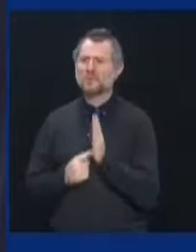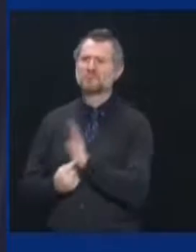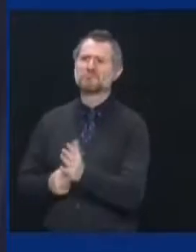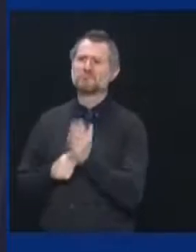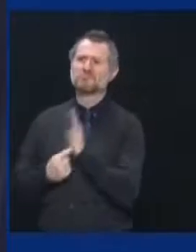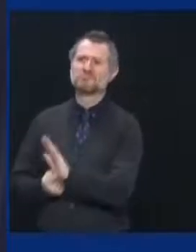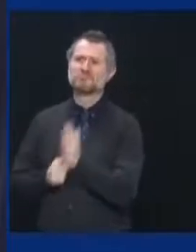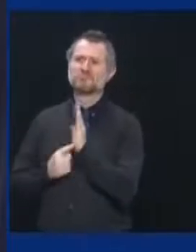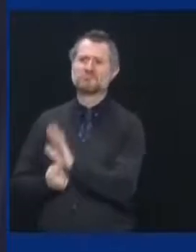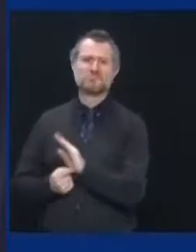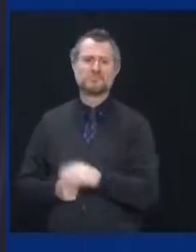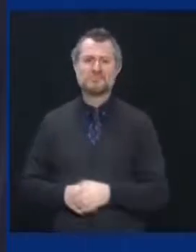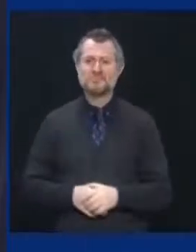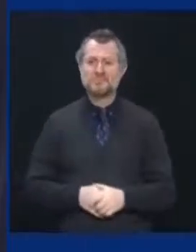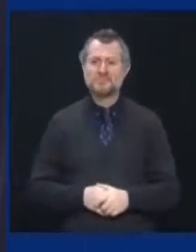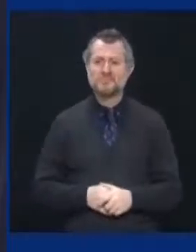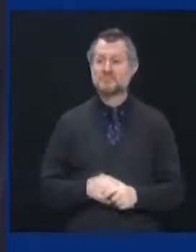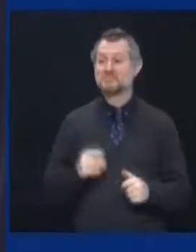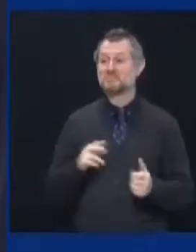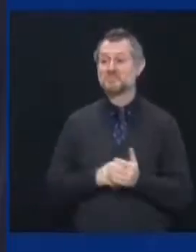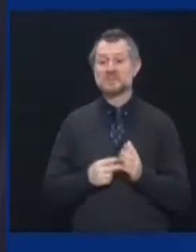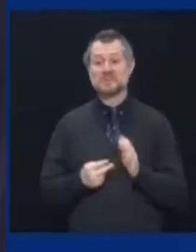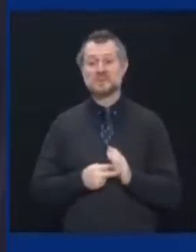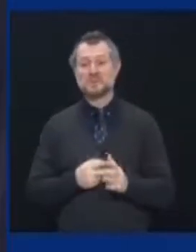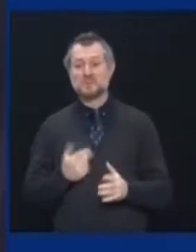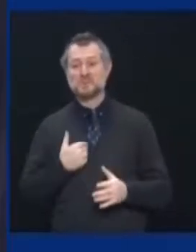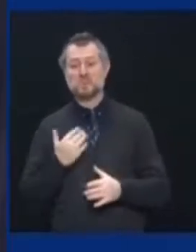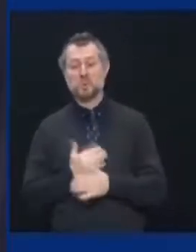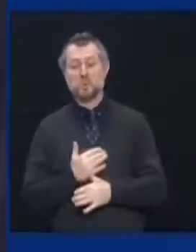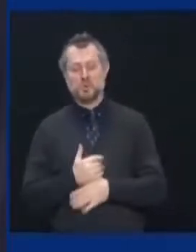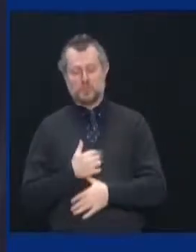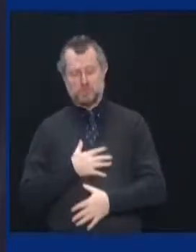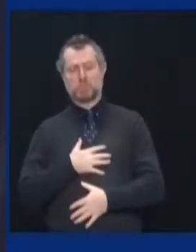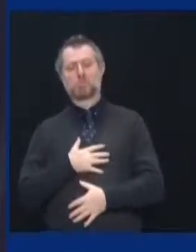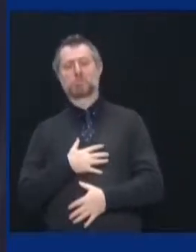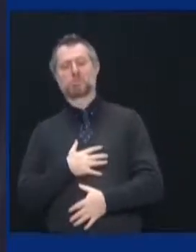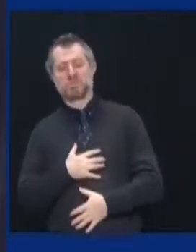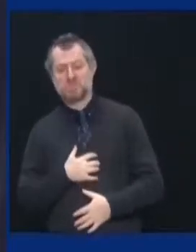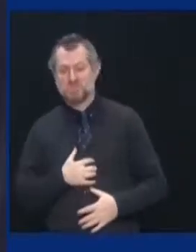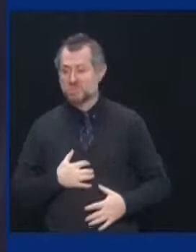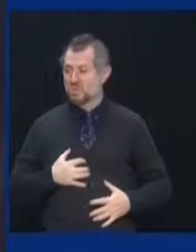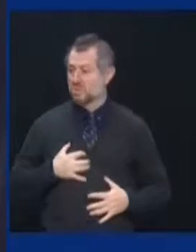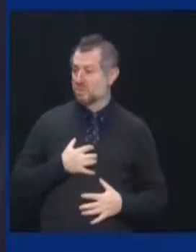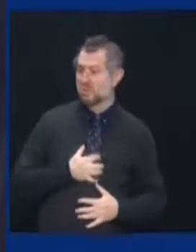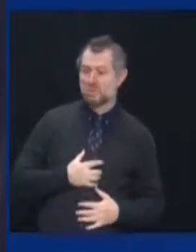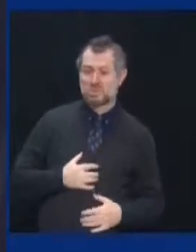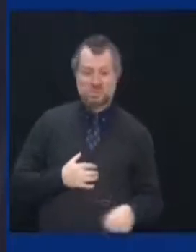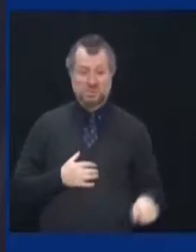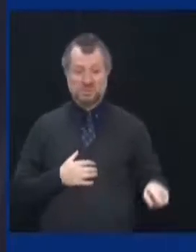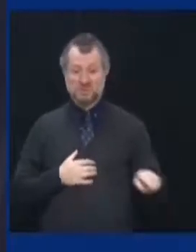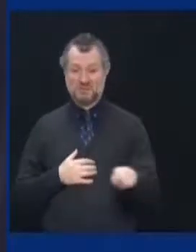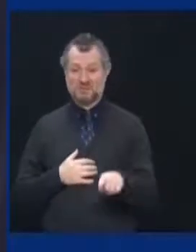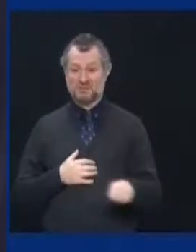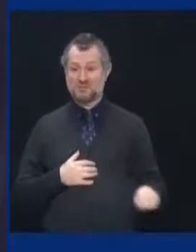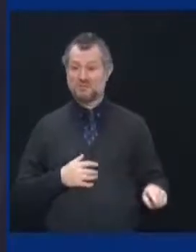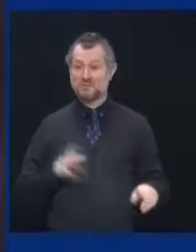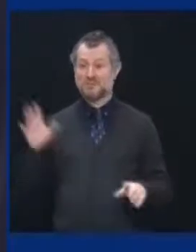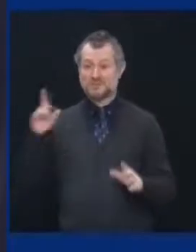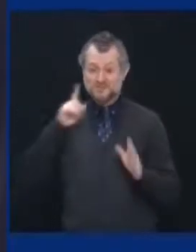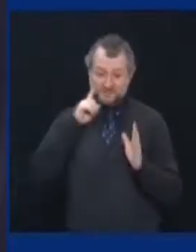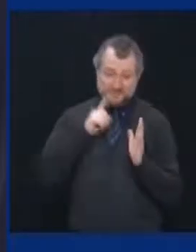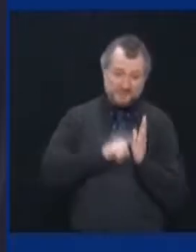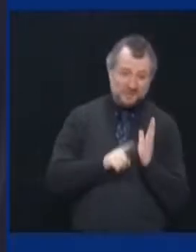in some ways, what's most disturbing to me is the fact that it only confirmed